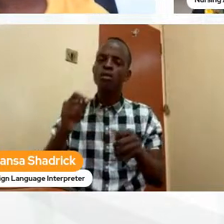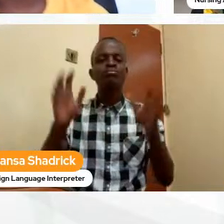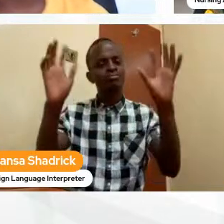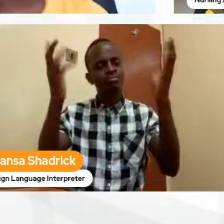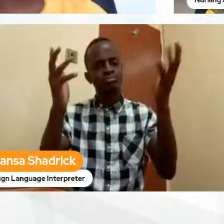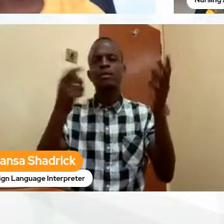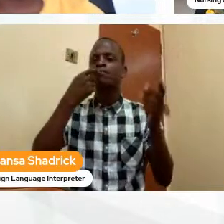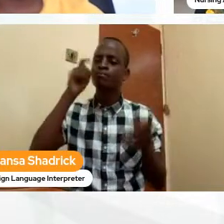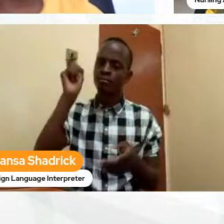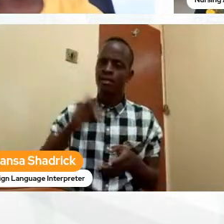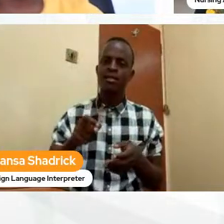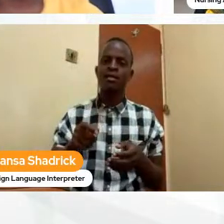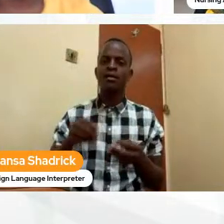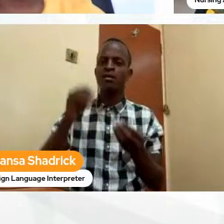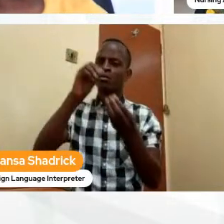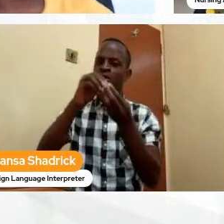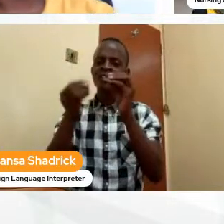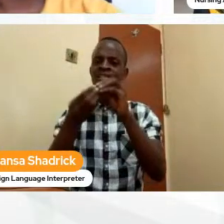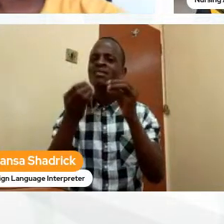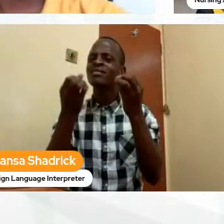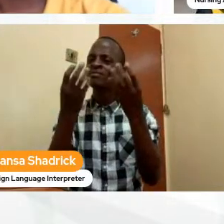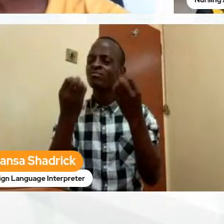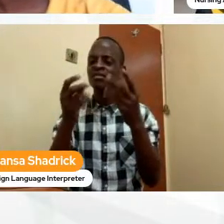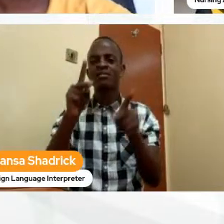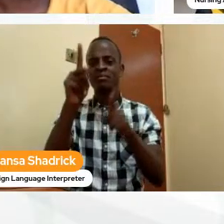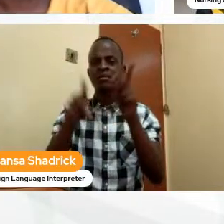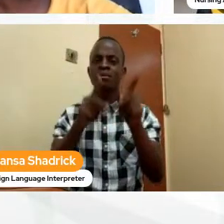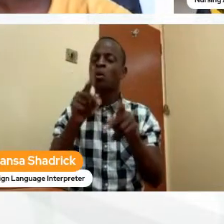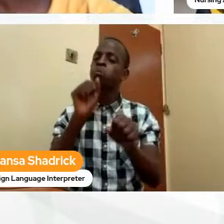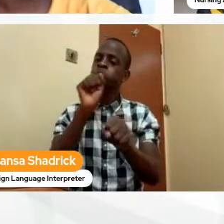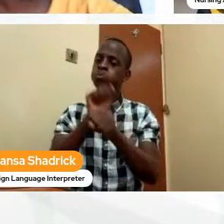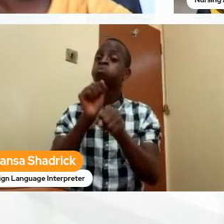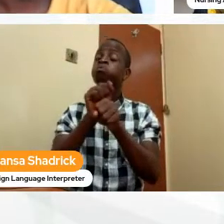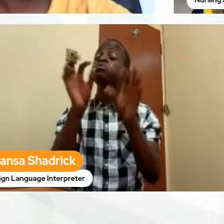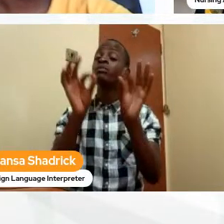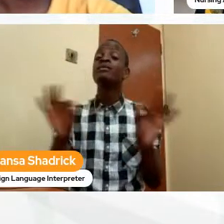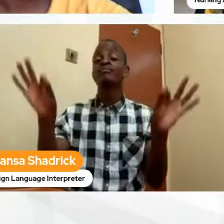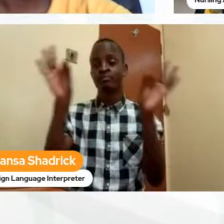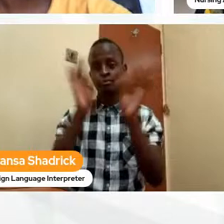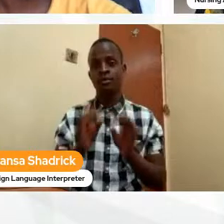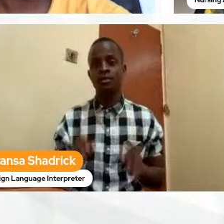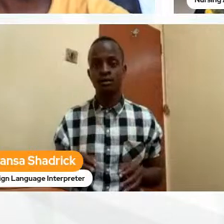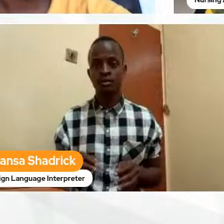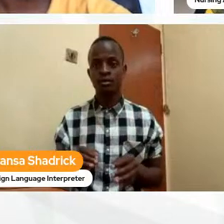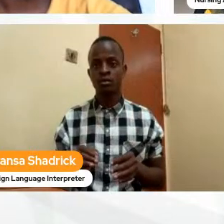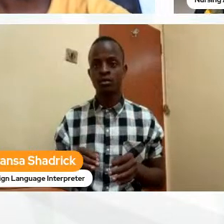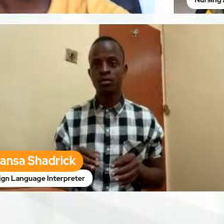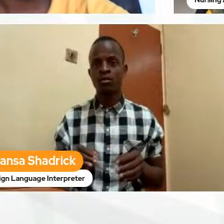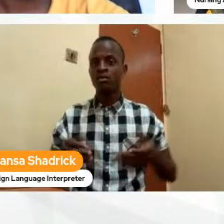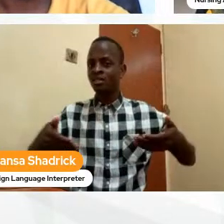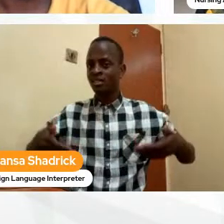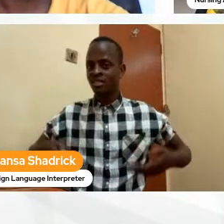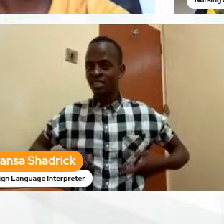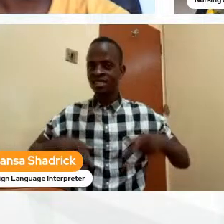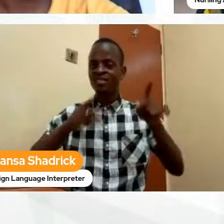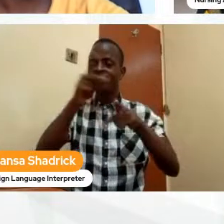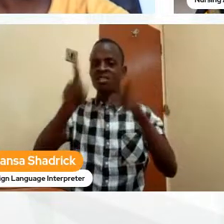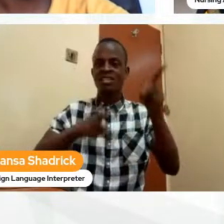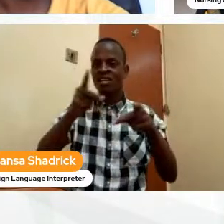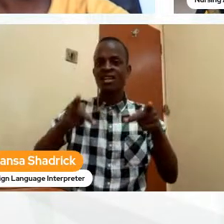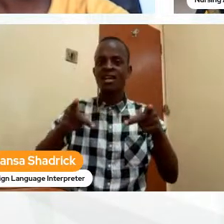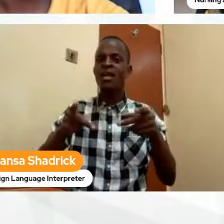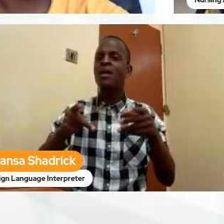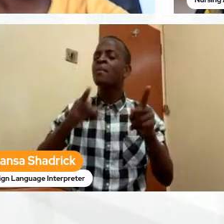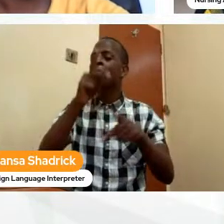by a big number of people. What they're doing is very important because as an adolescent and as young people, we